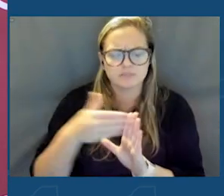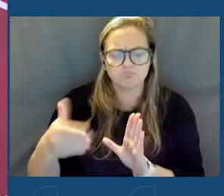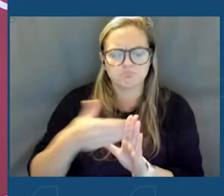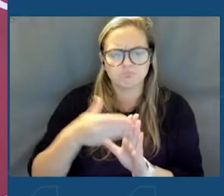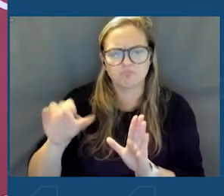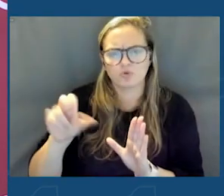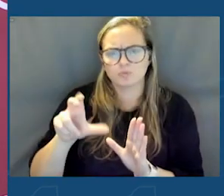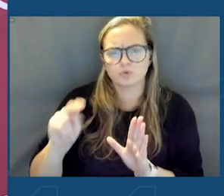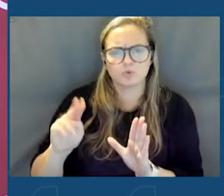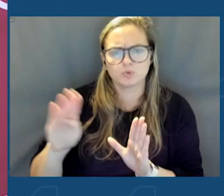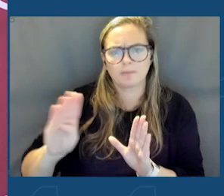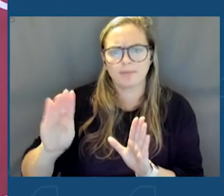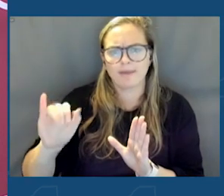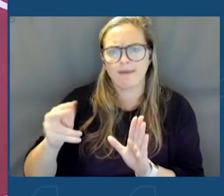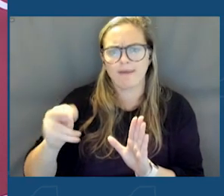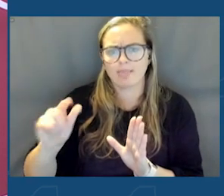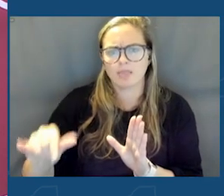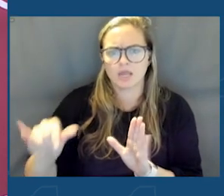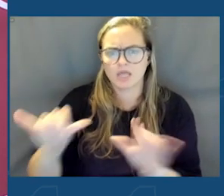Anthony, same cemetery. They